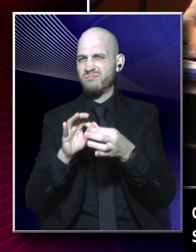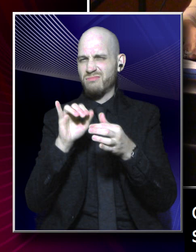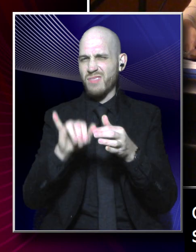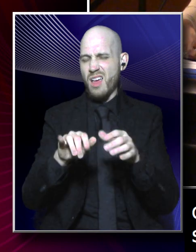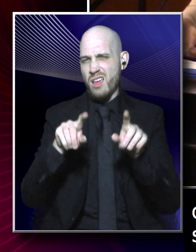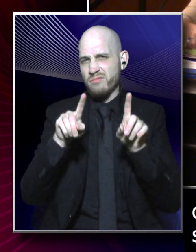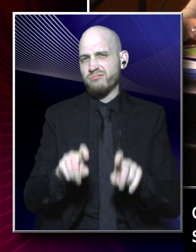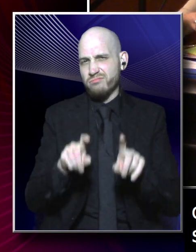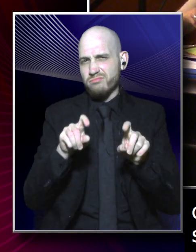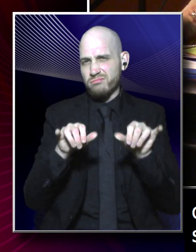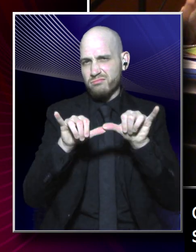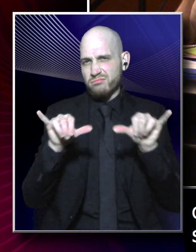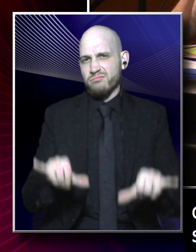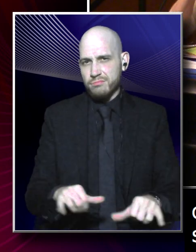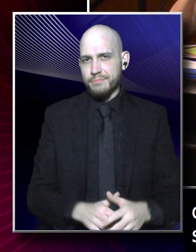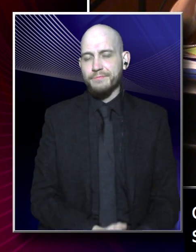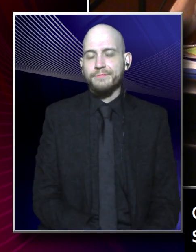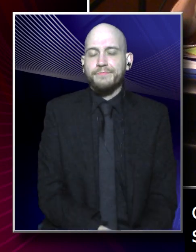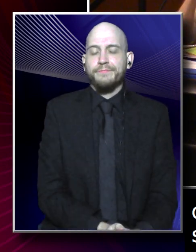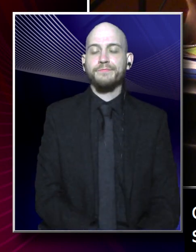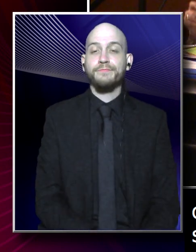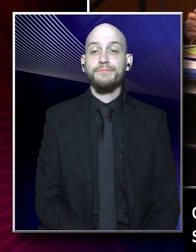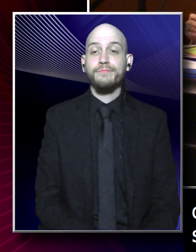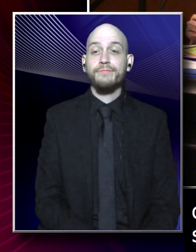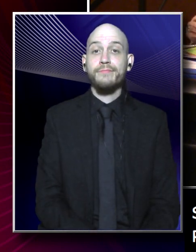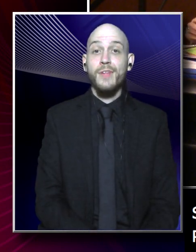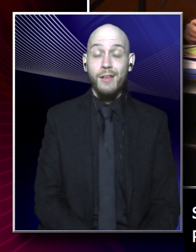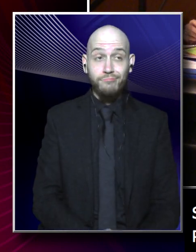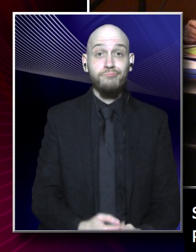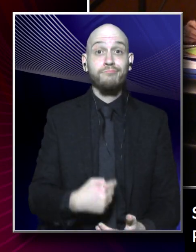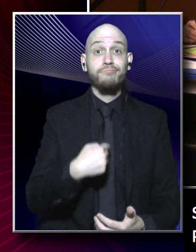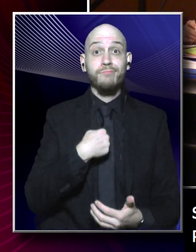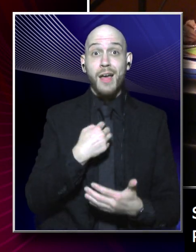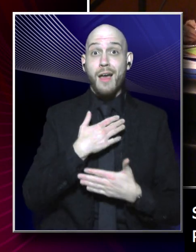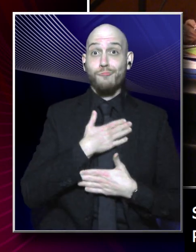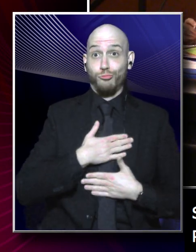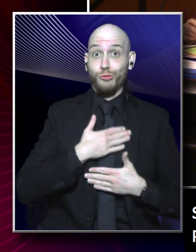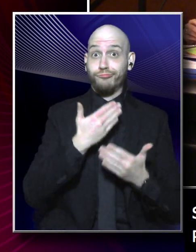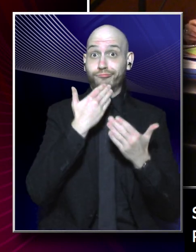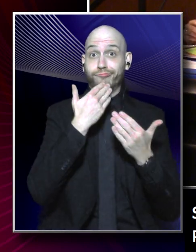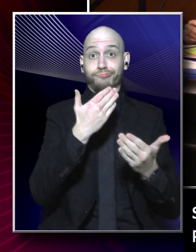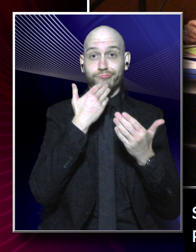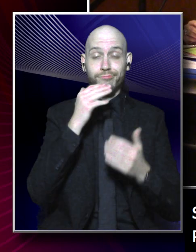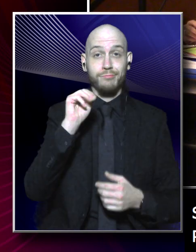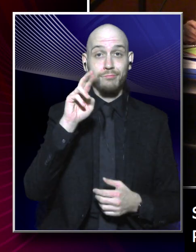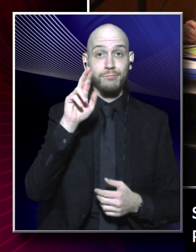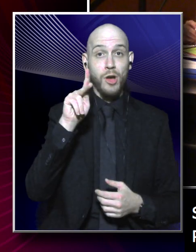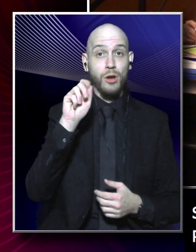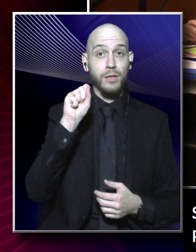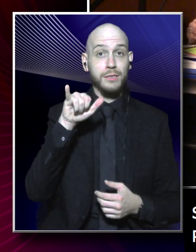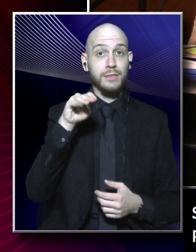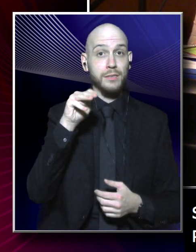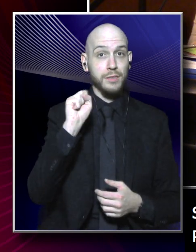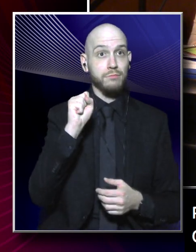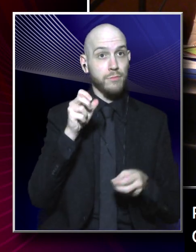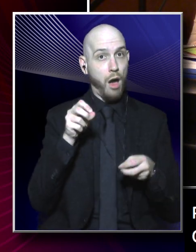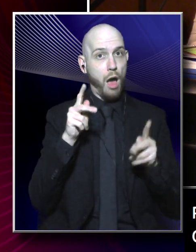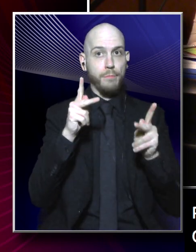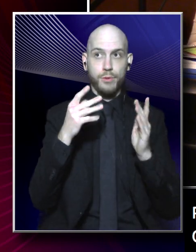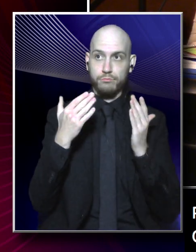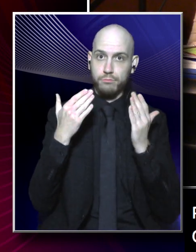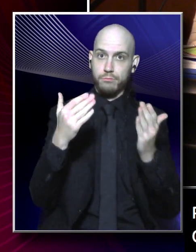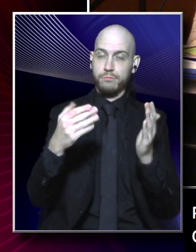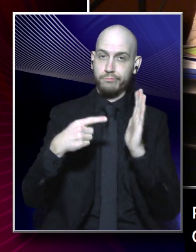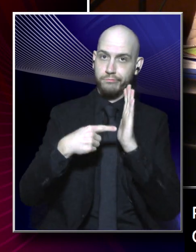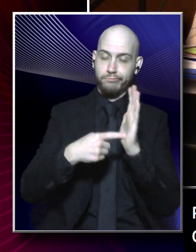I really appreciate President Sims giving us the opportunity to present on this, because this is